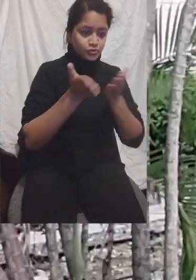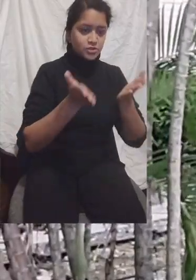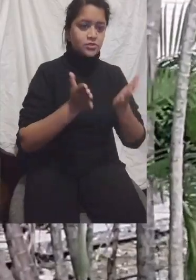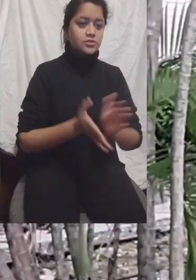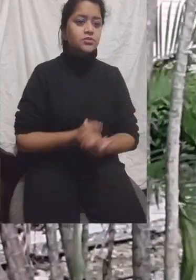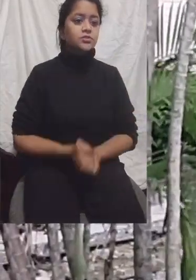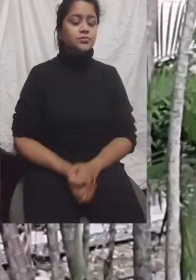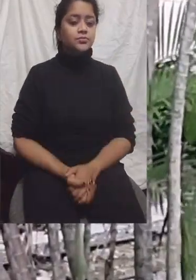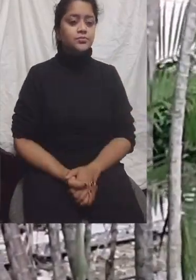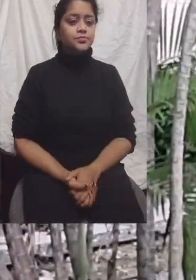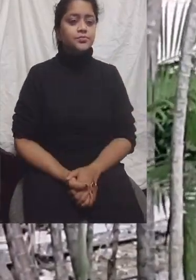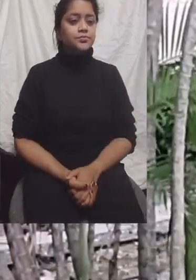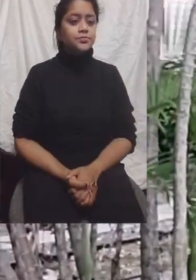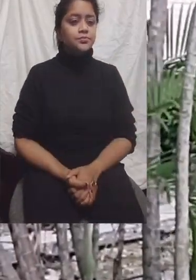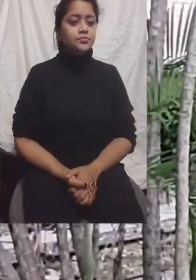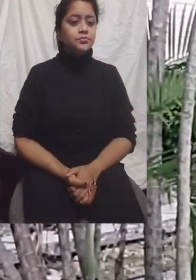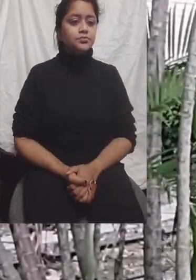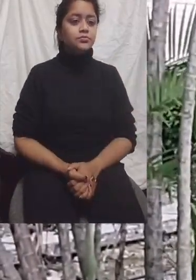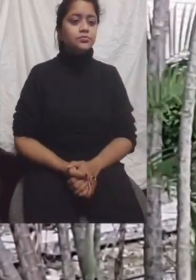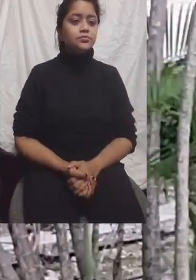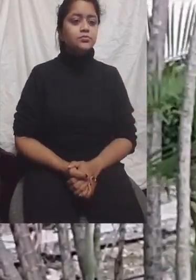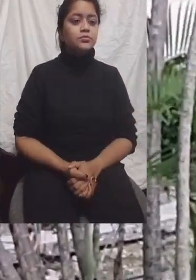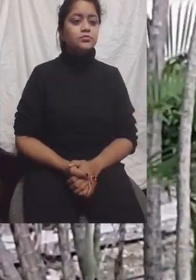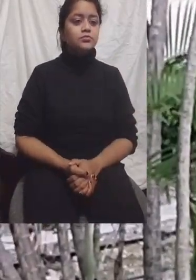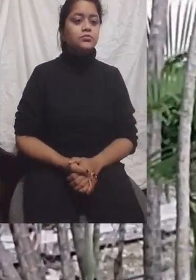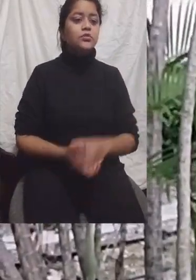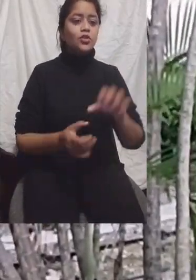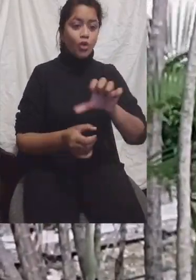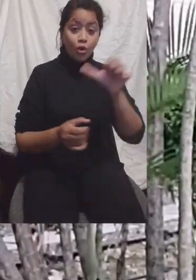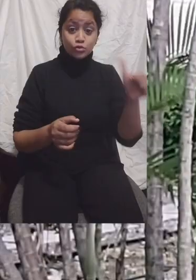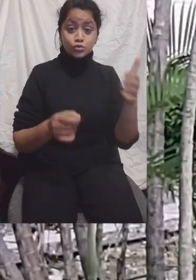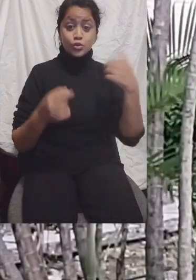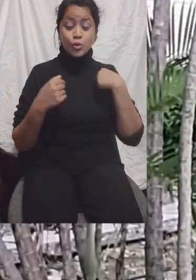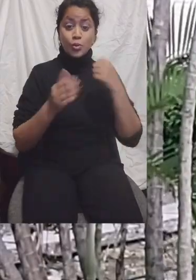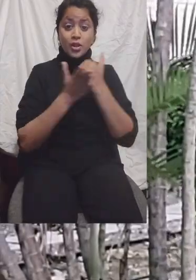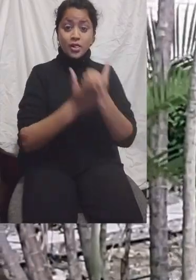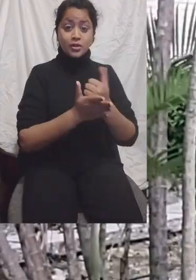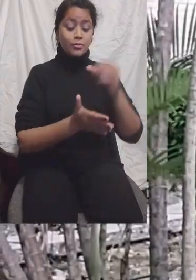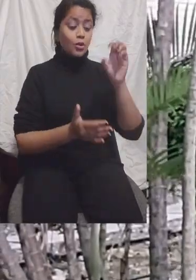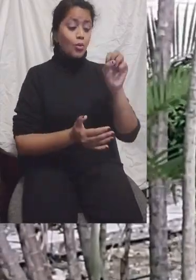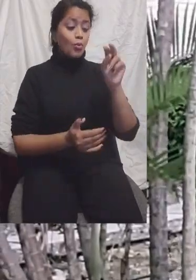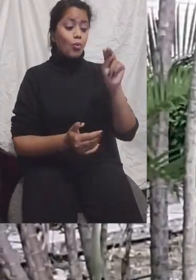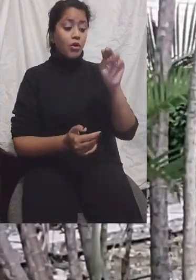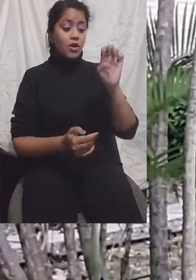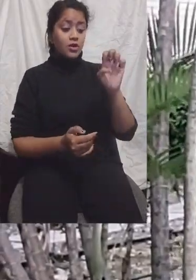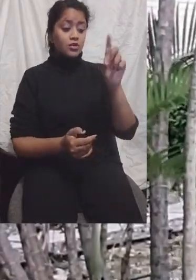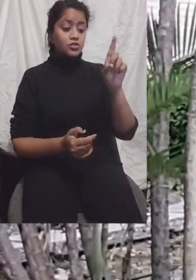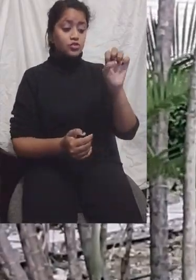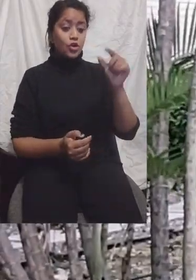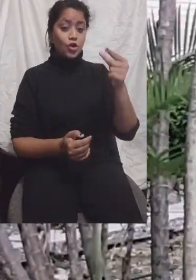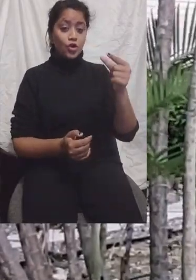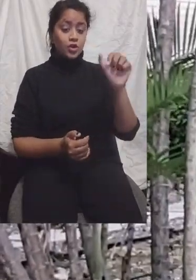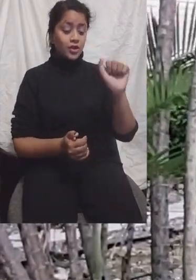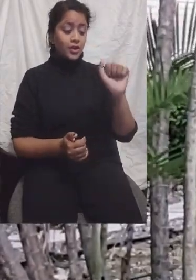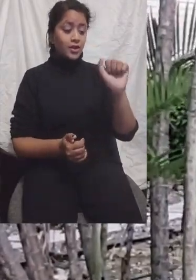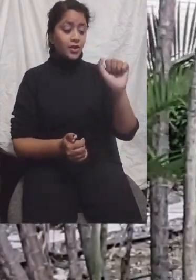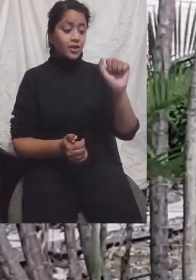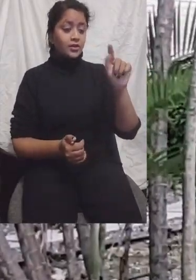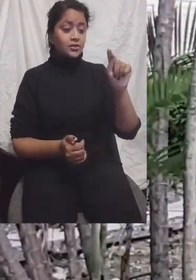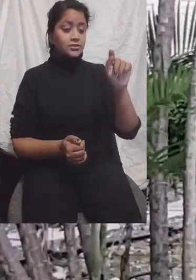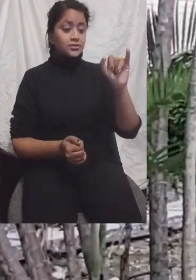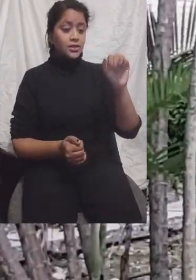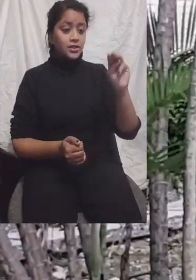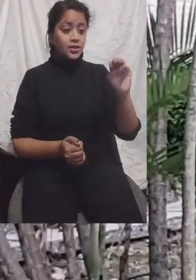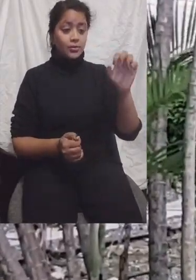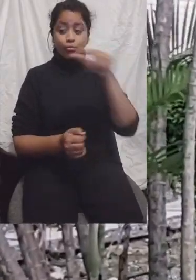by rescuing the litters of puppies, because the people don't want the litter, but then to ensure that we then stop that tap